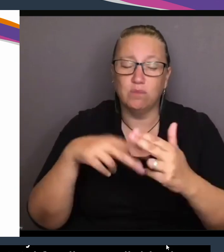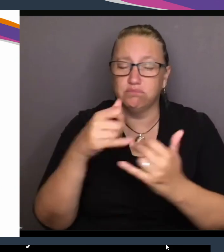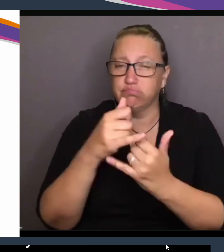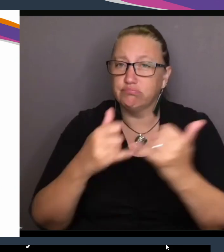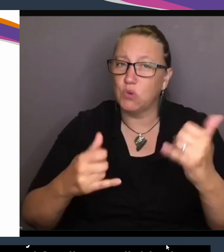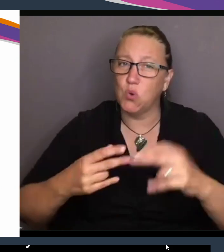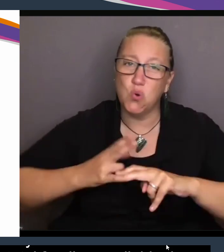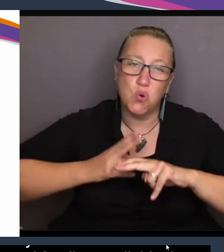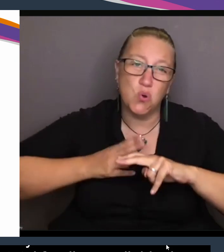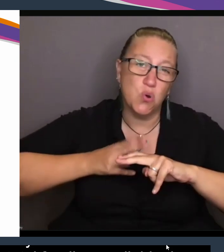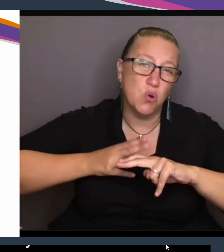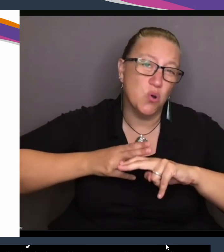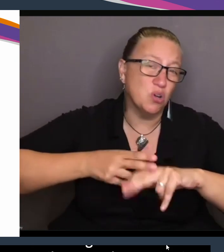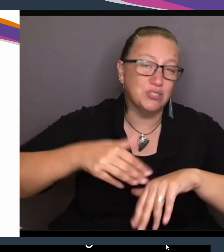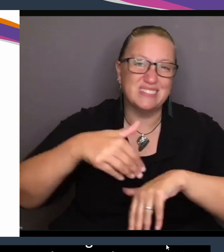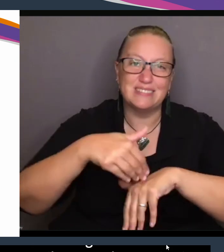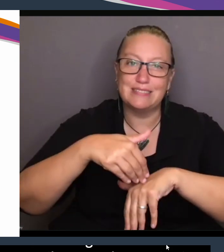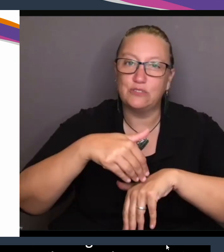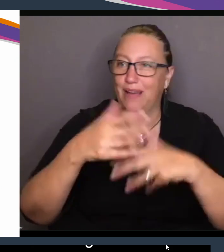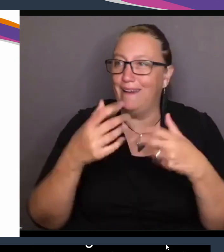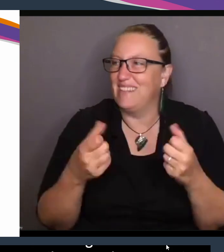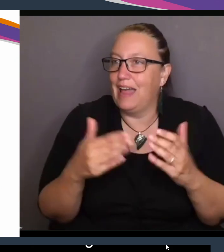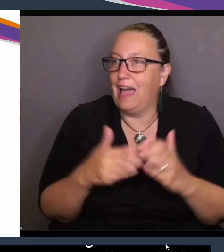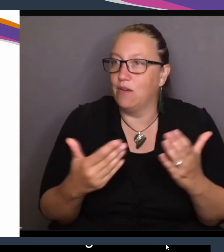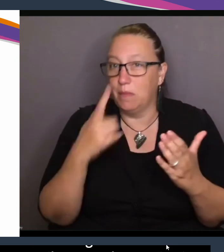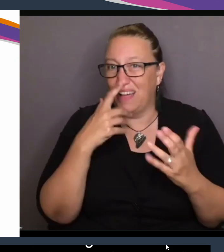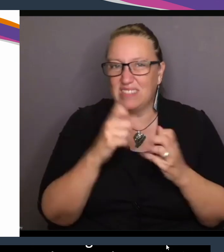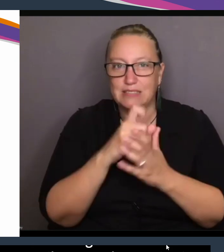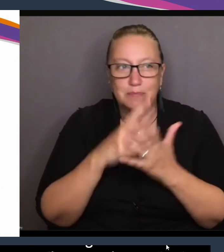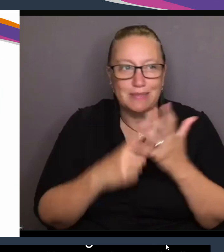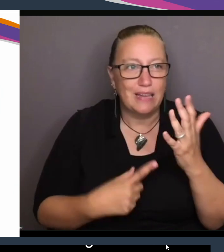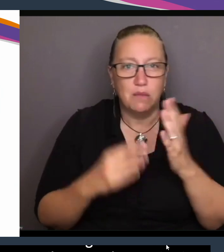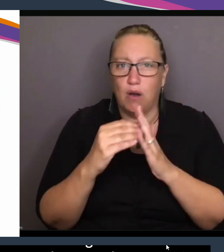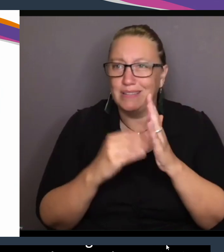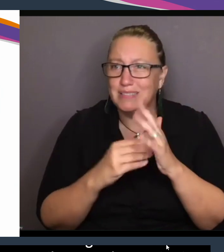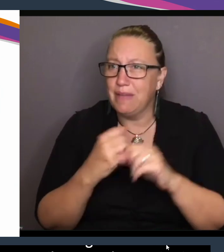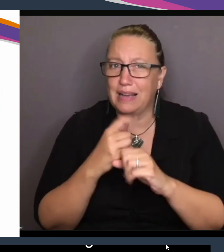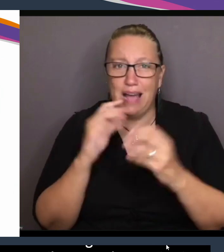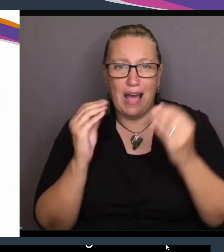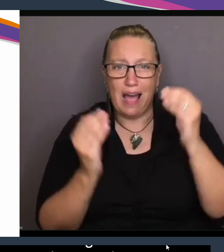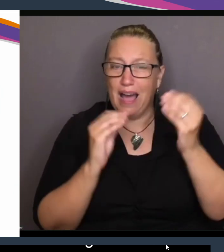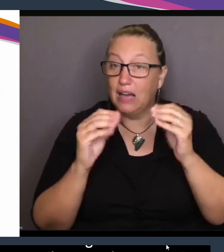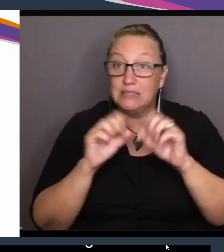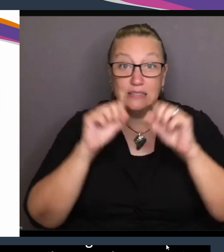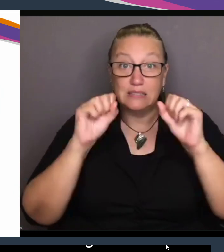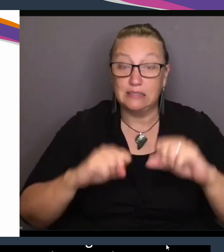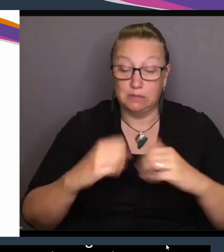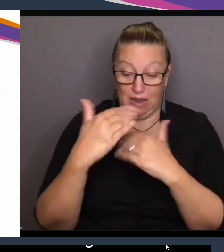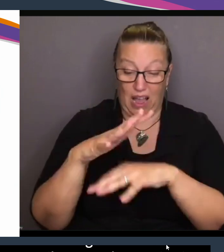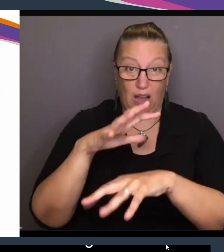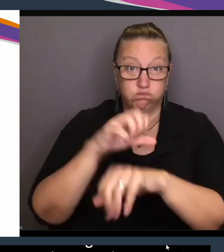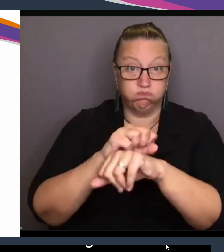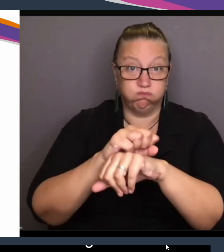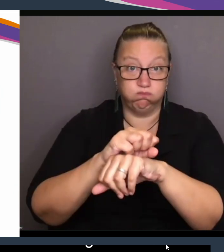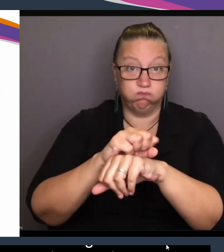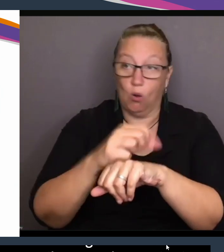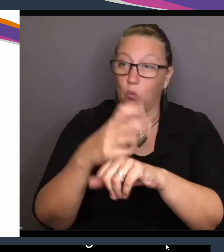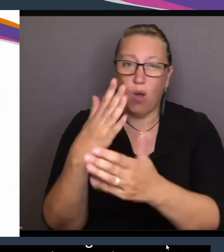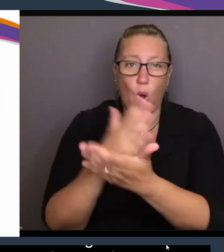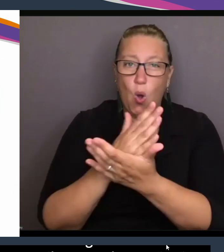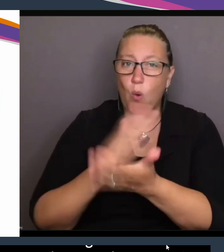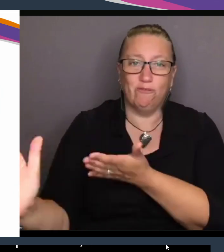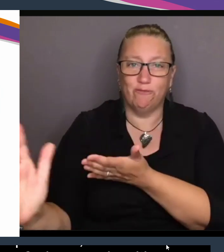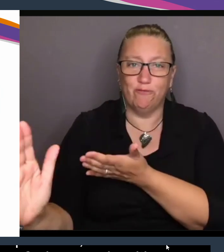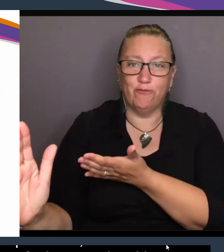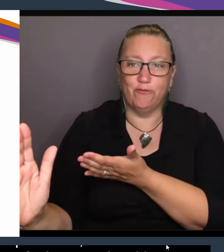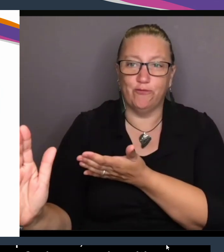with disability and policymakers as they grapple with how to change systems so restrictive practices can be eliminated